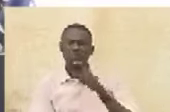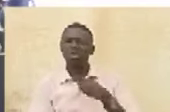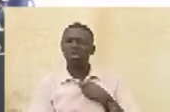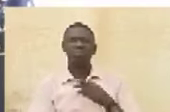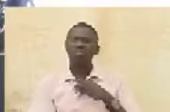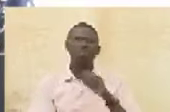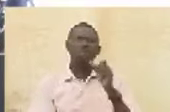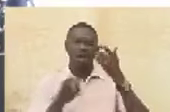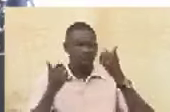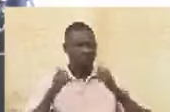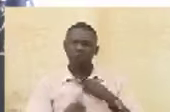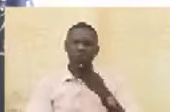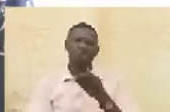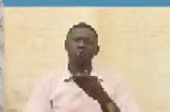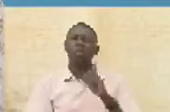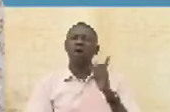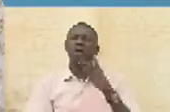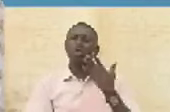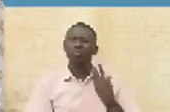I